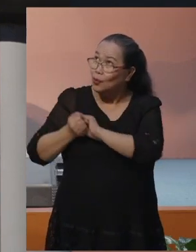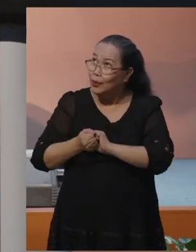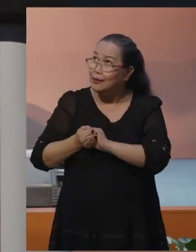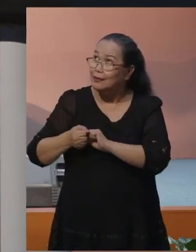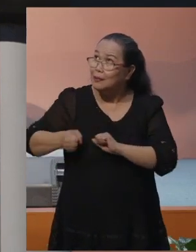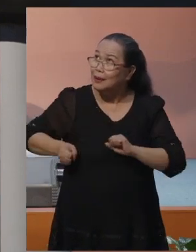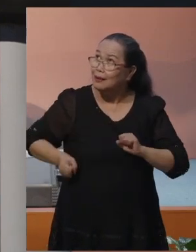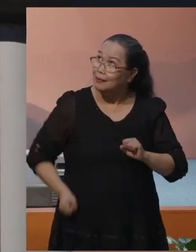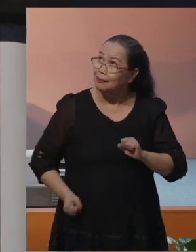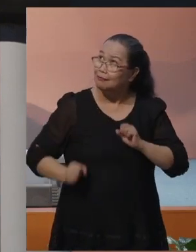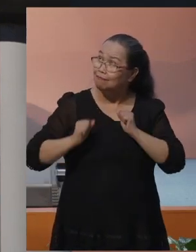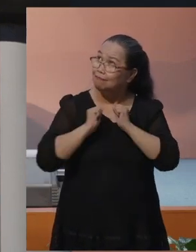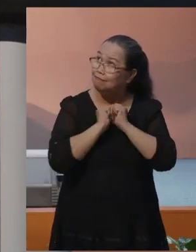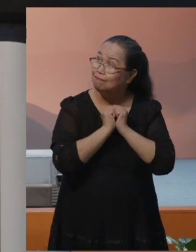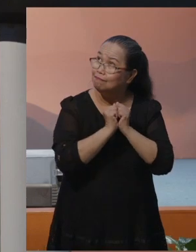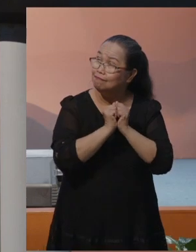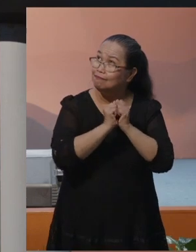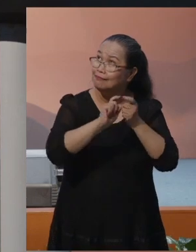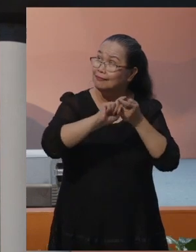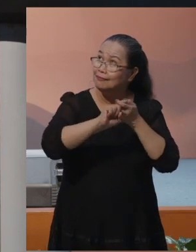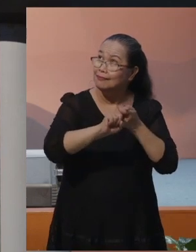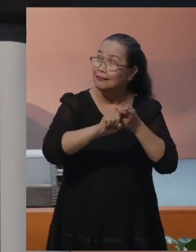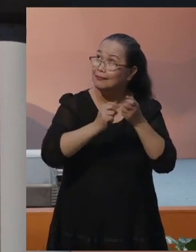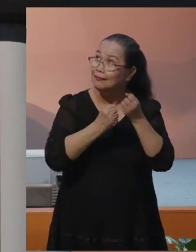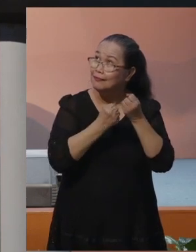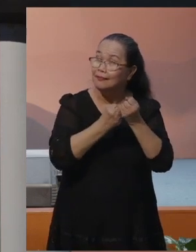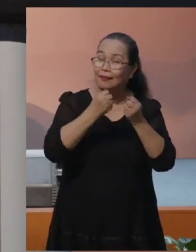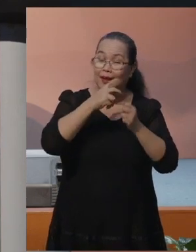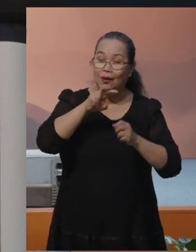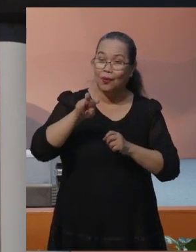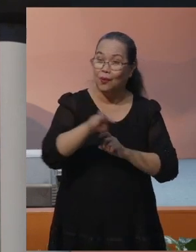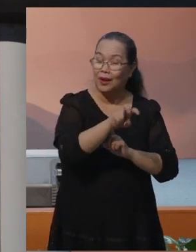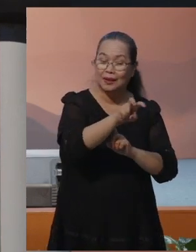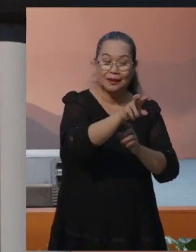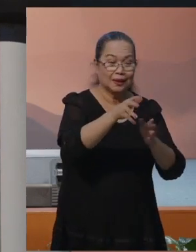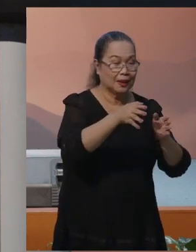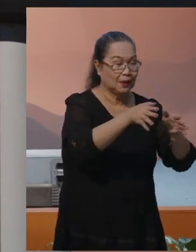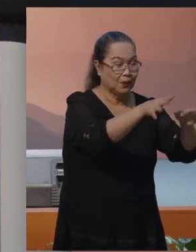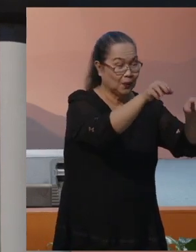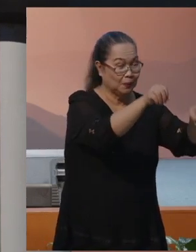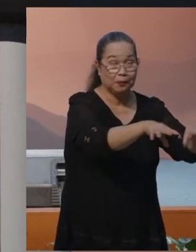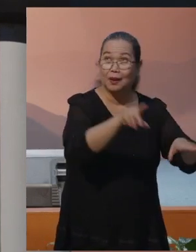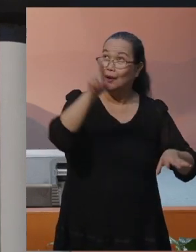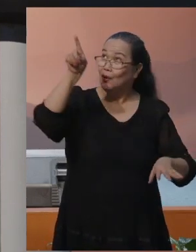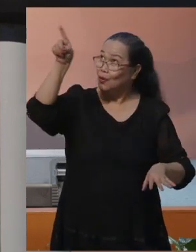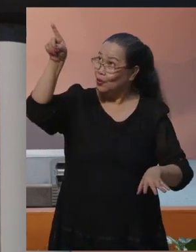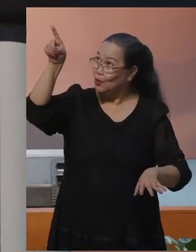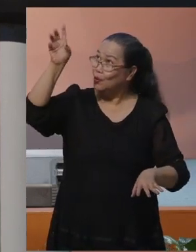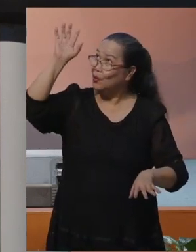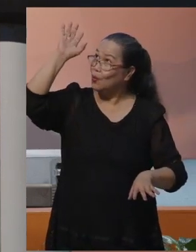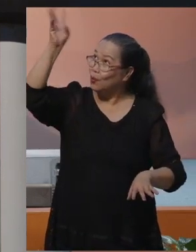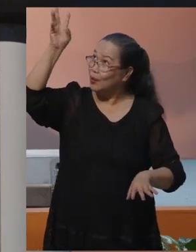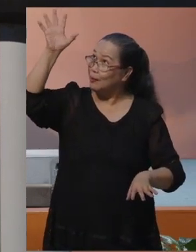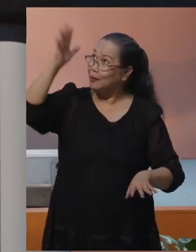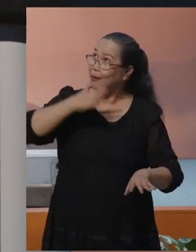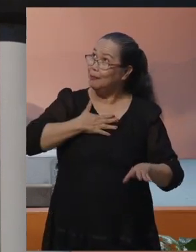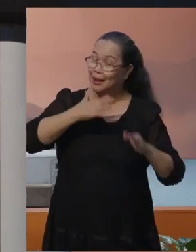side, nor wander from the pathway if Thou wilt be my